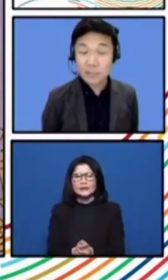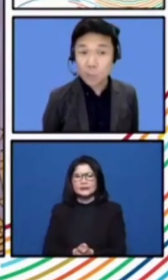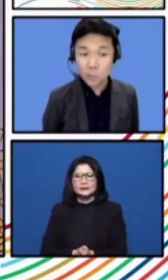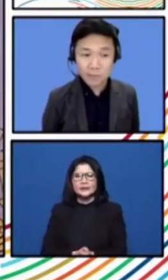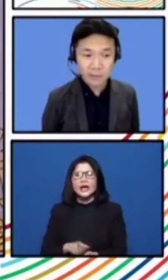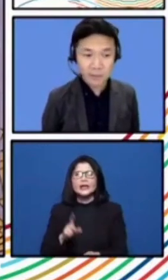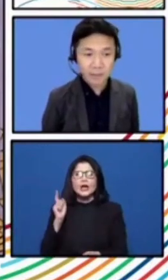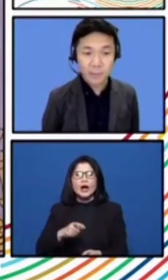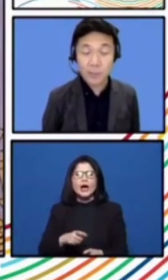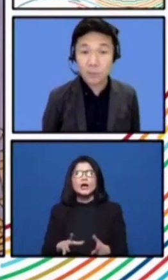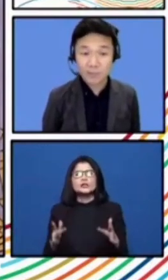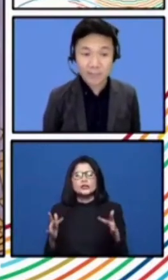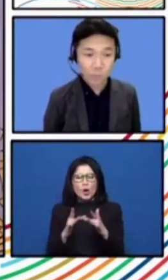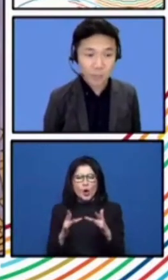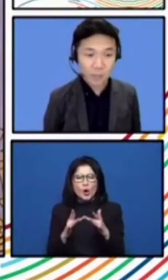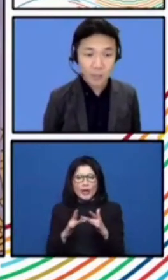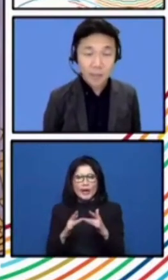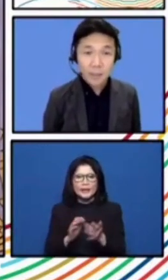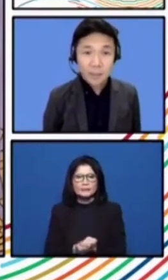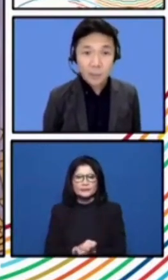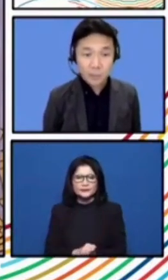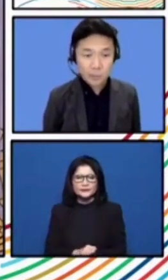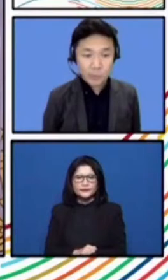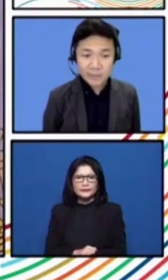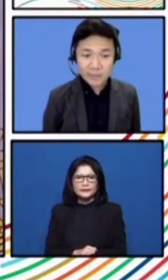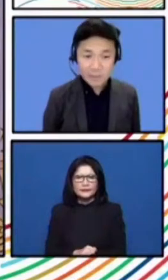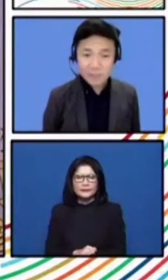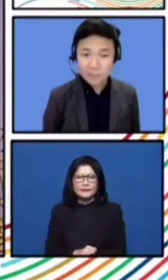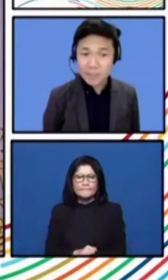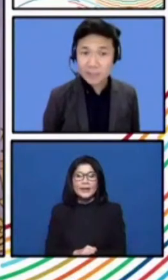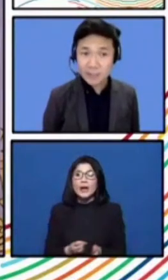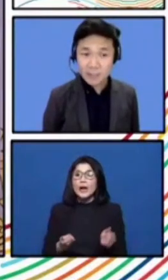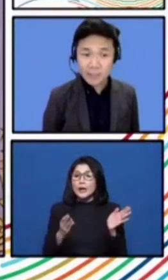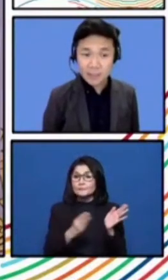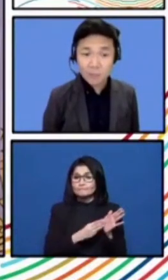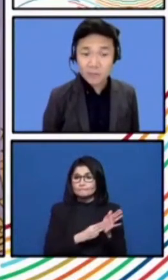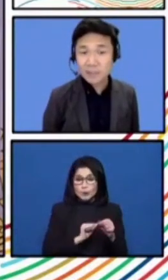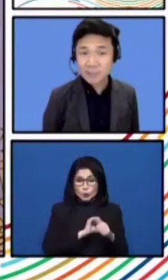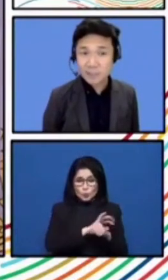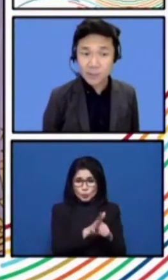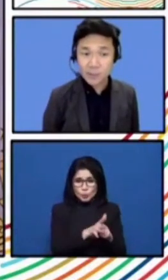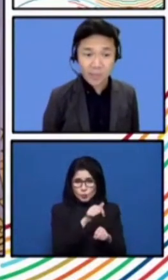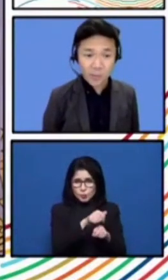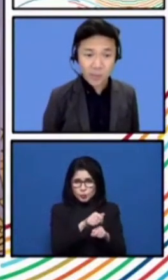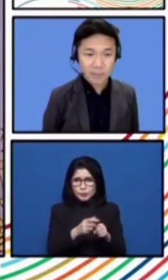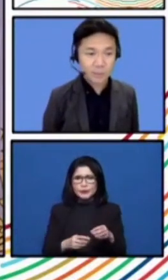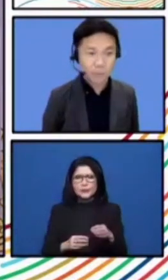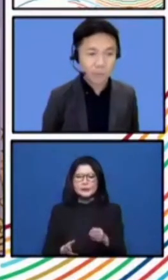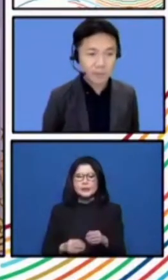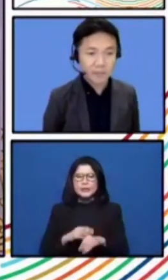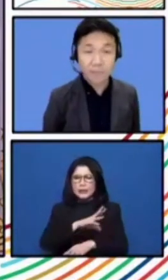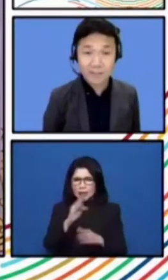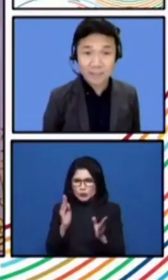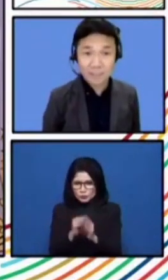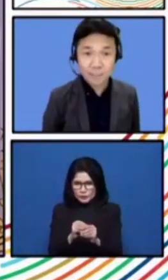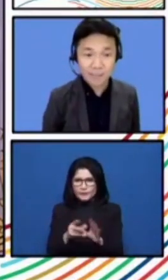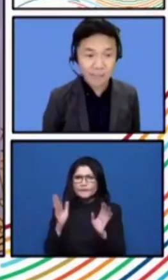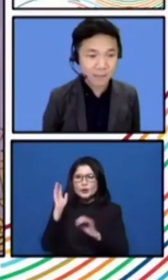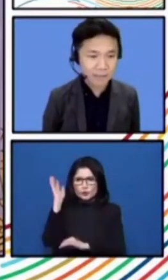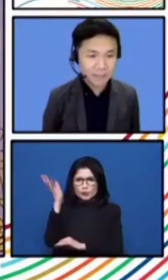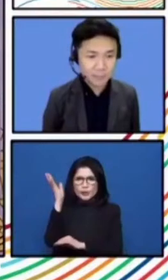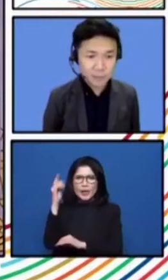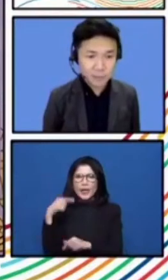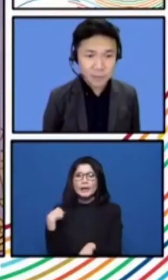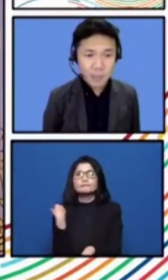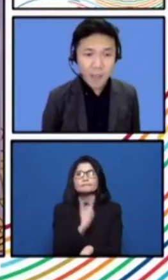response dpo's Network well we have seen as many as 1 683 respondents have participated in